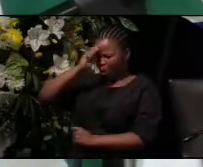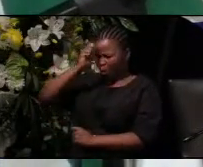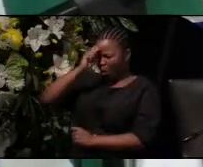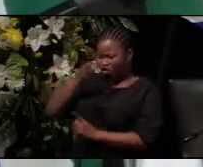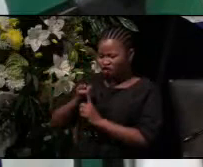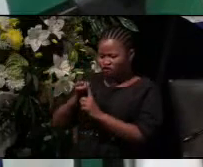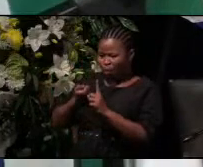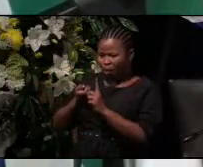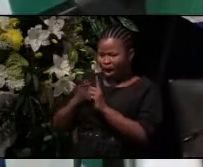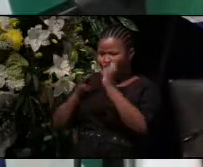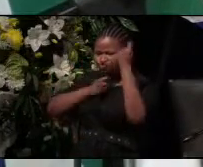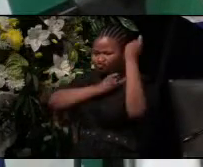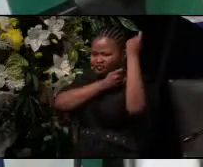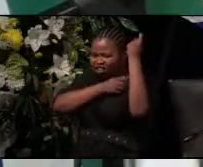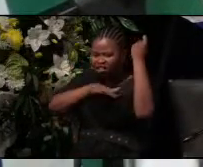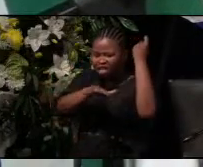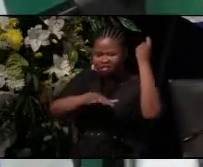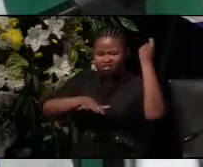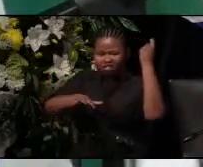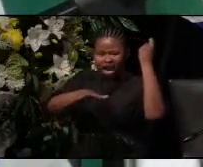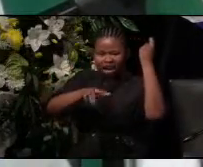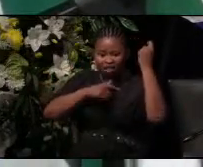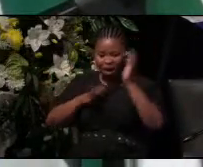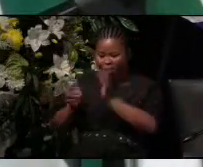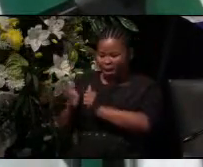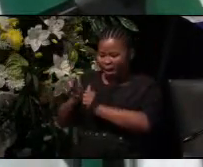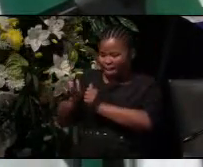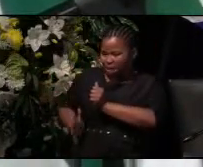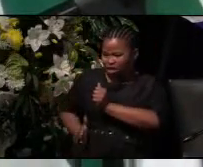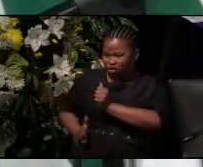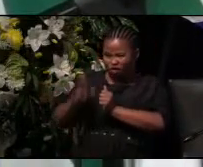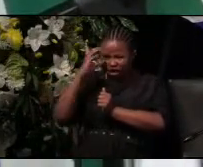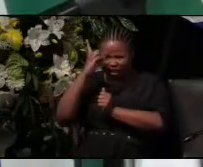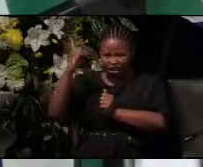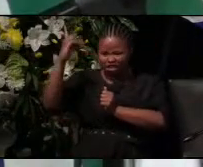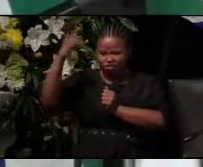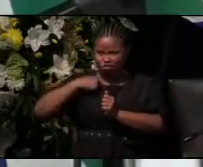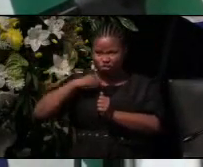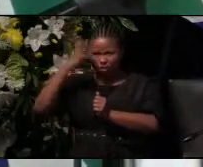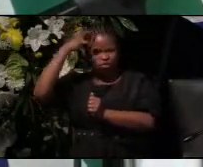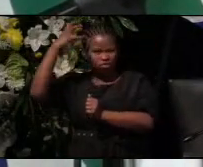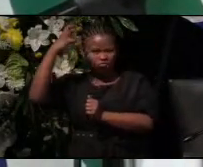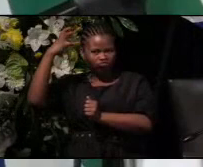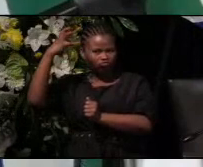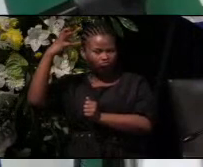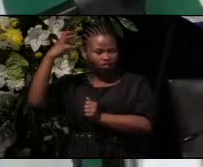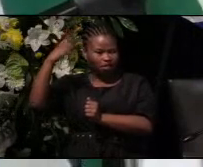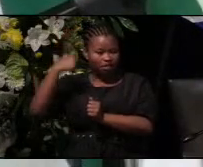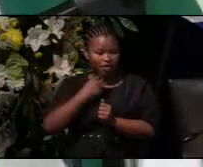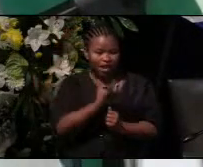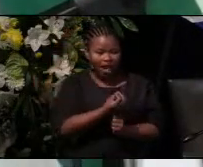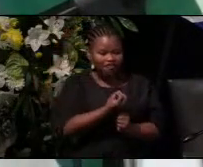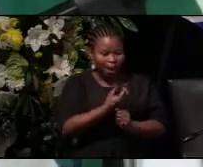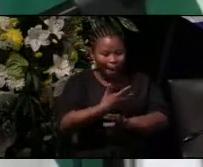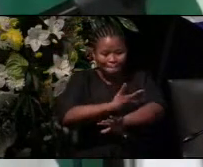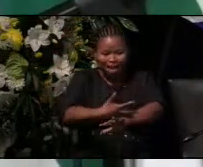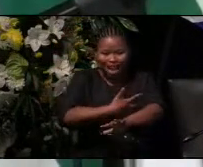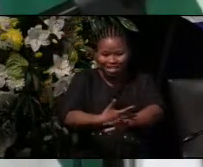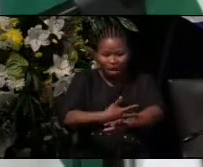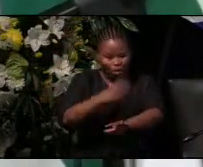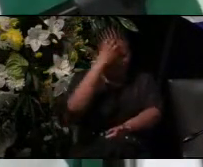of a rural area so I'm not part of those who dreams of being horses yet they have no real